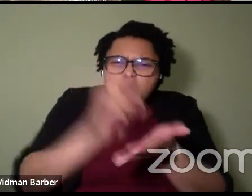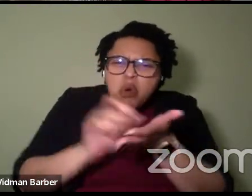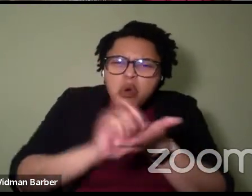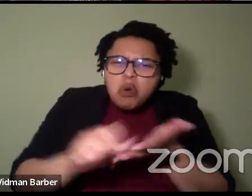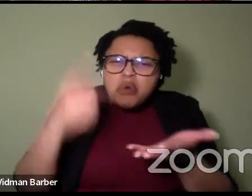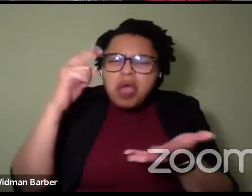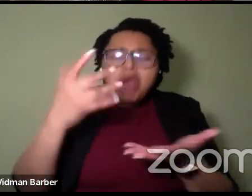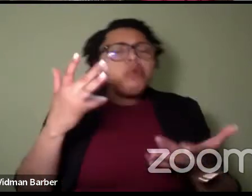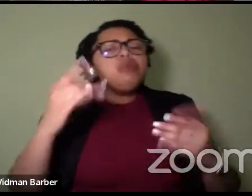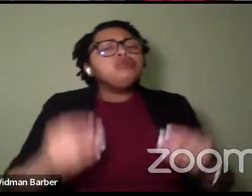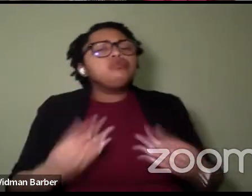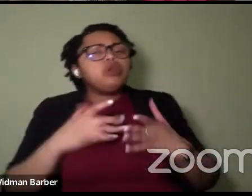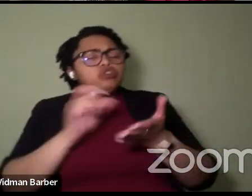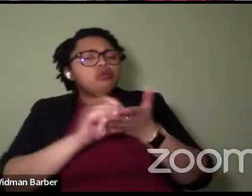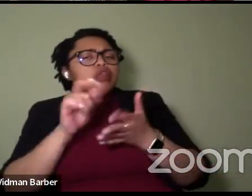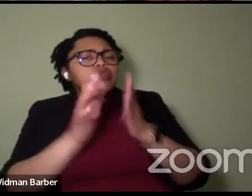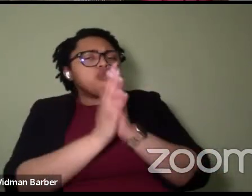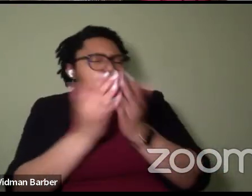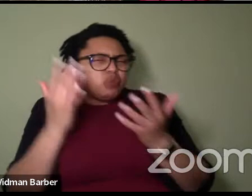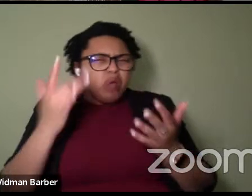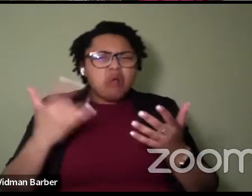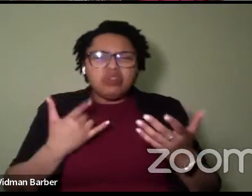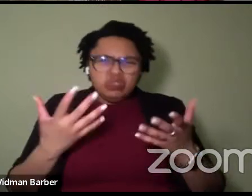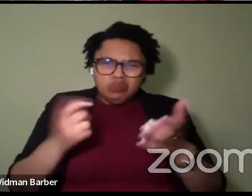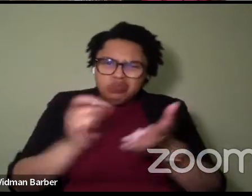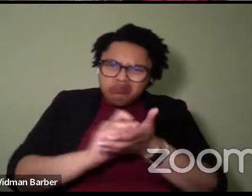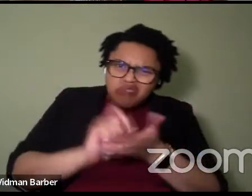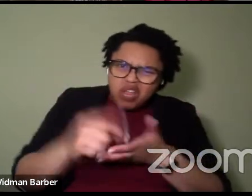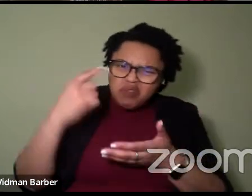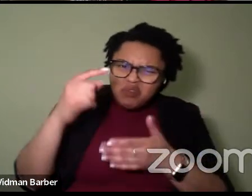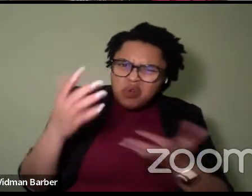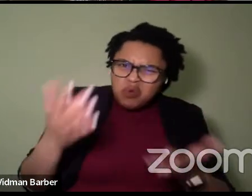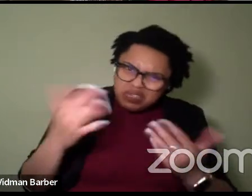just what got your pen to moving?